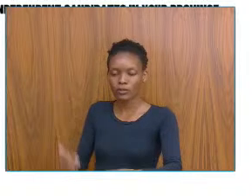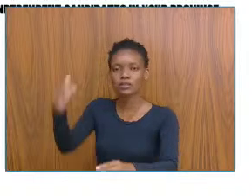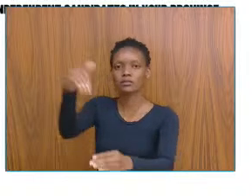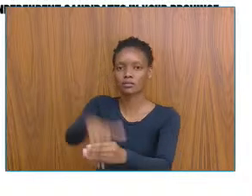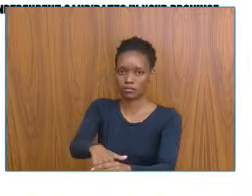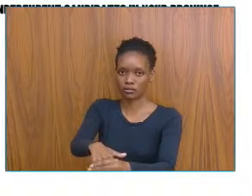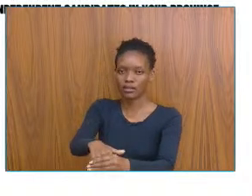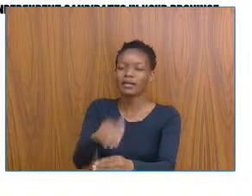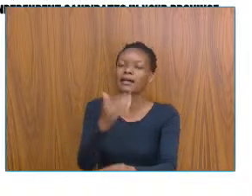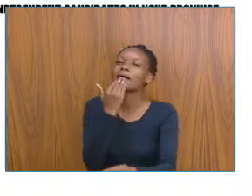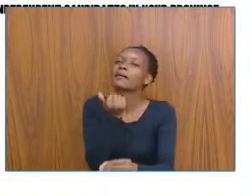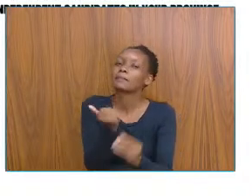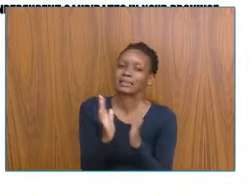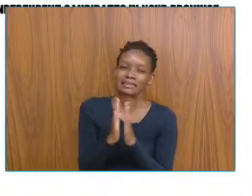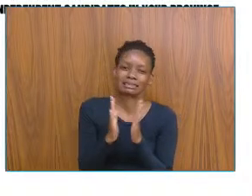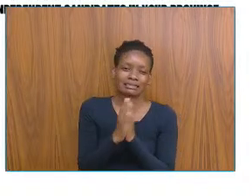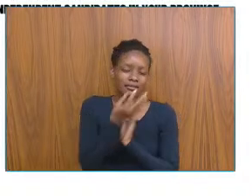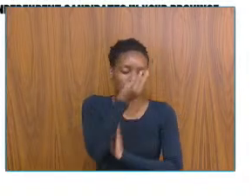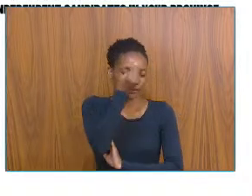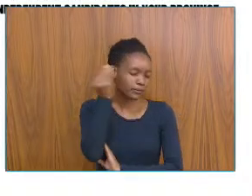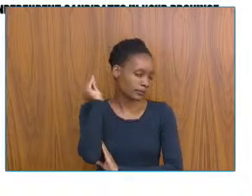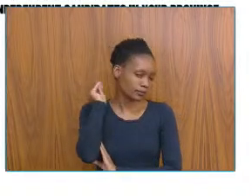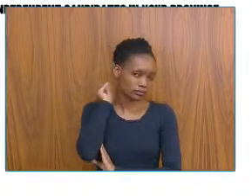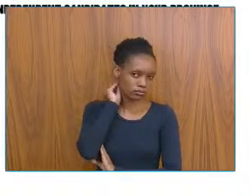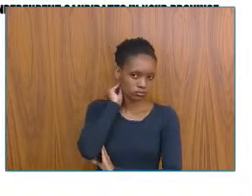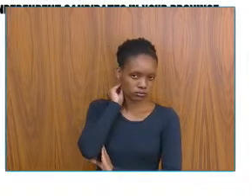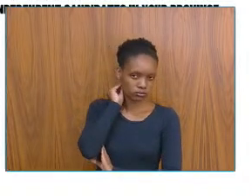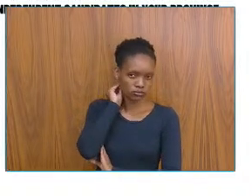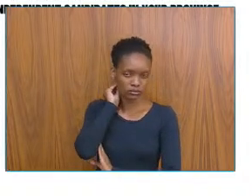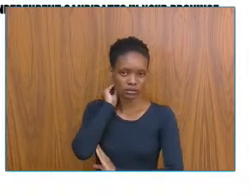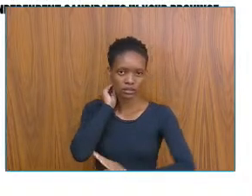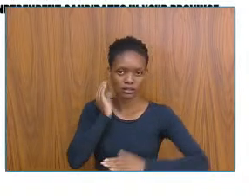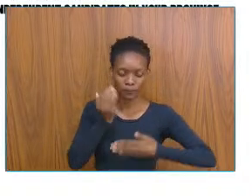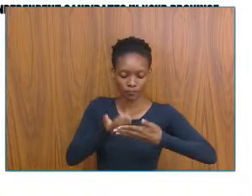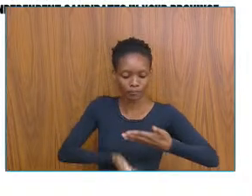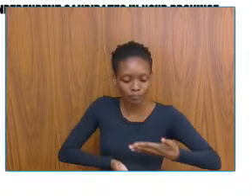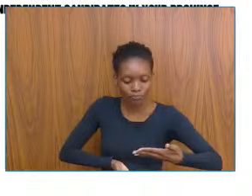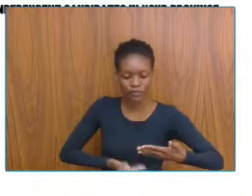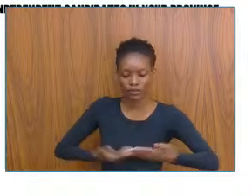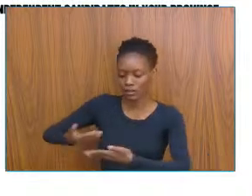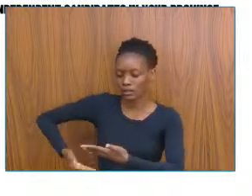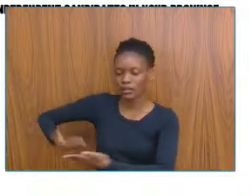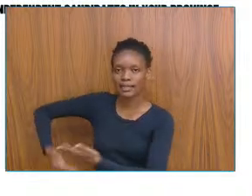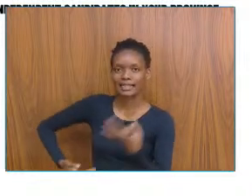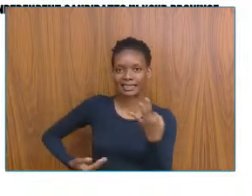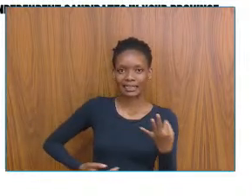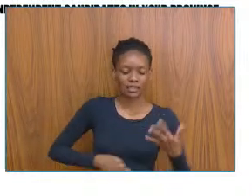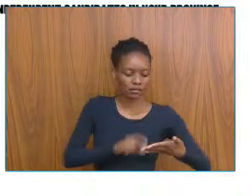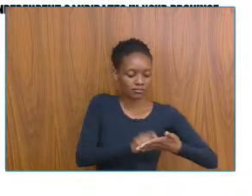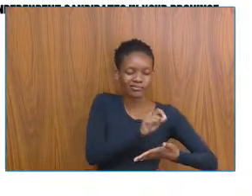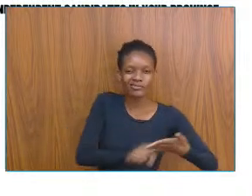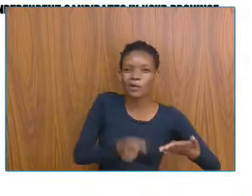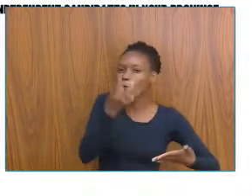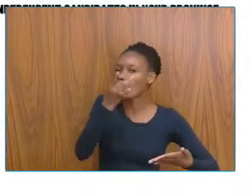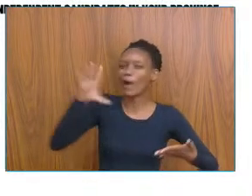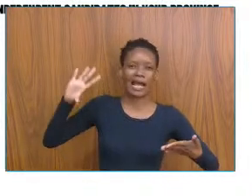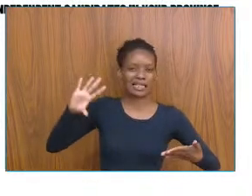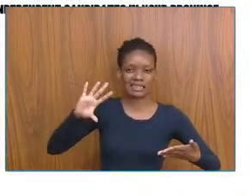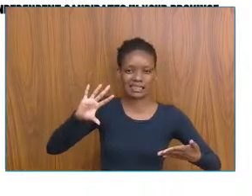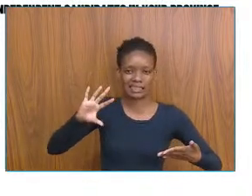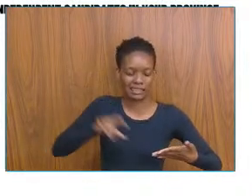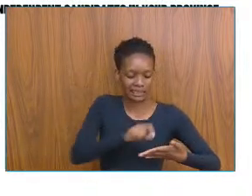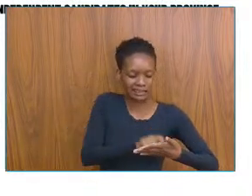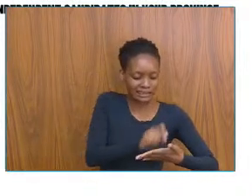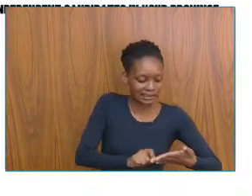Our appeal to voters is to remember that they can only put one mark on each ballot. More than one mark